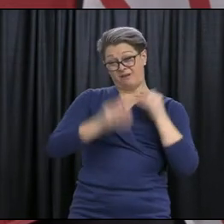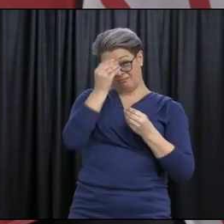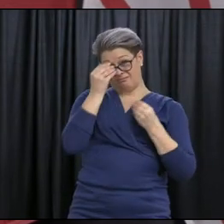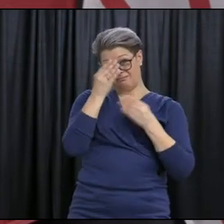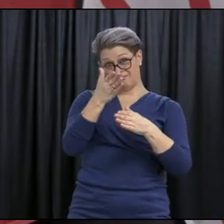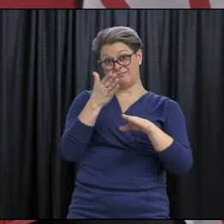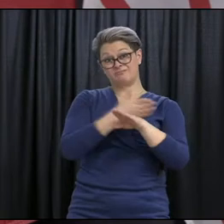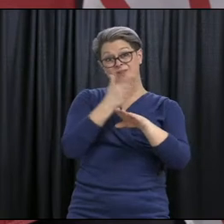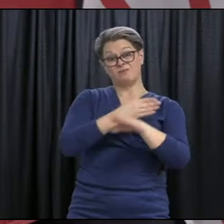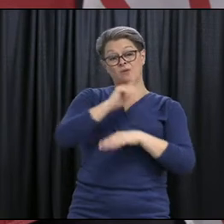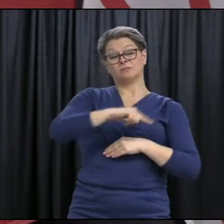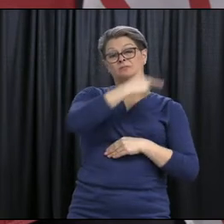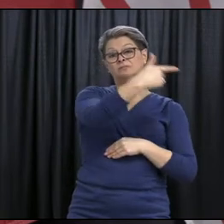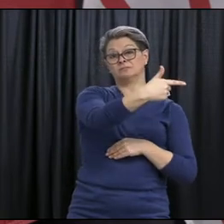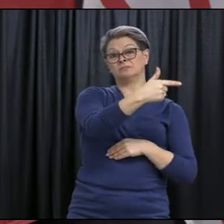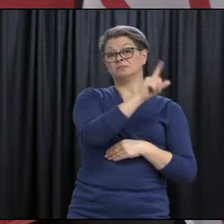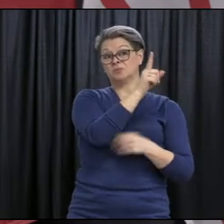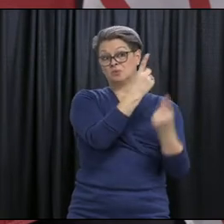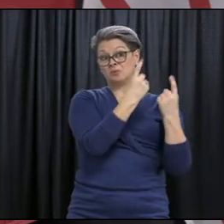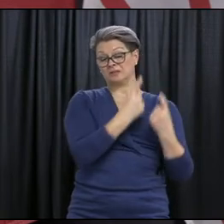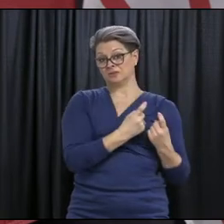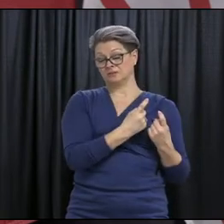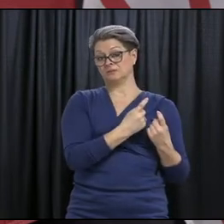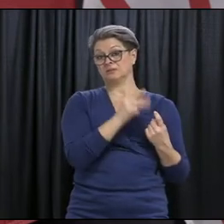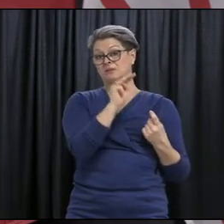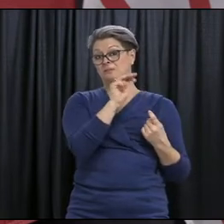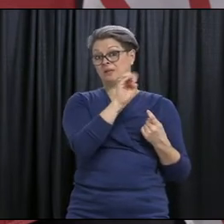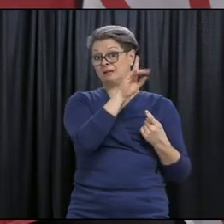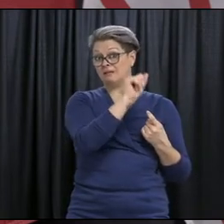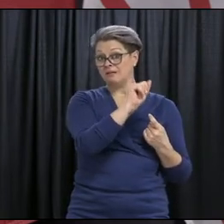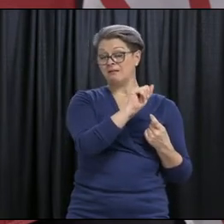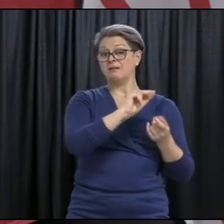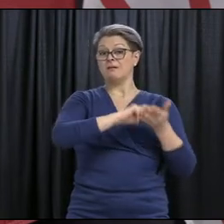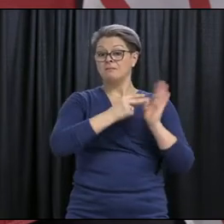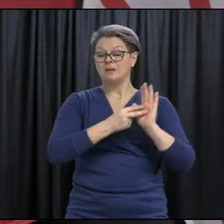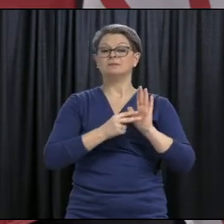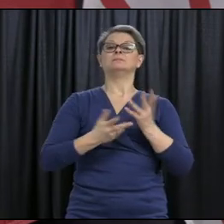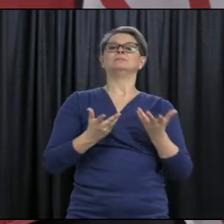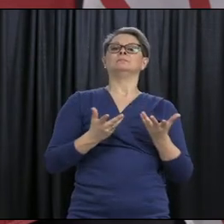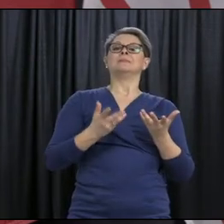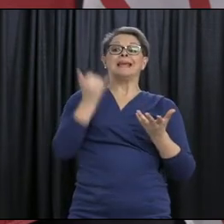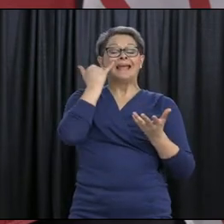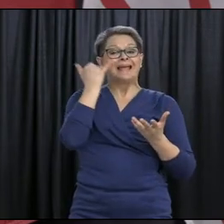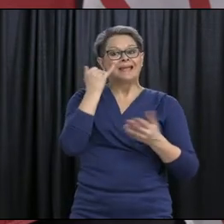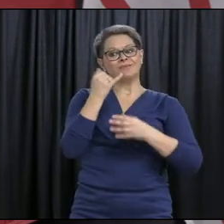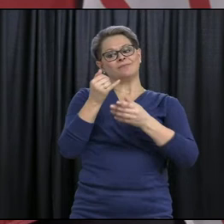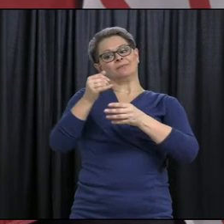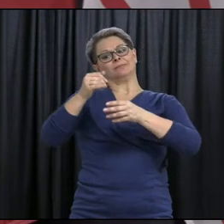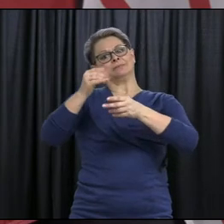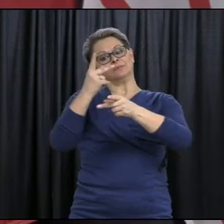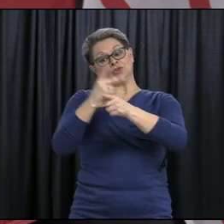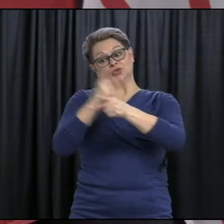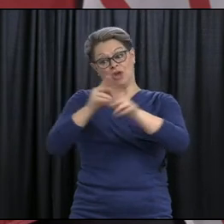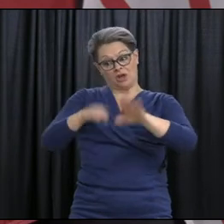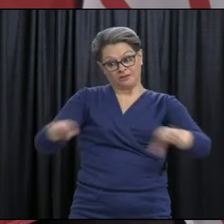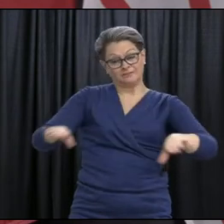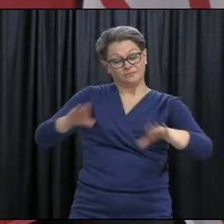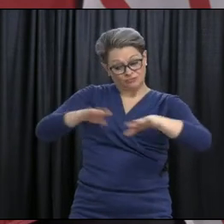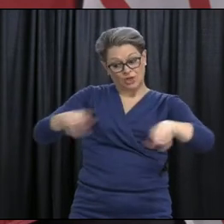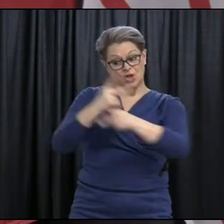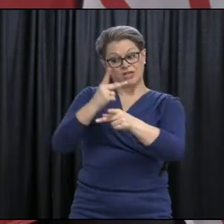media is the questions that we've received around unregulated childcare services. As